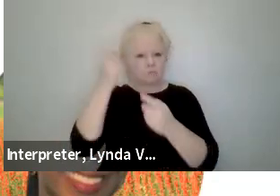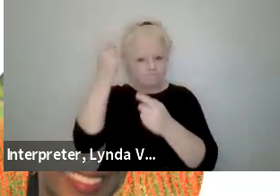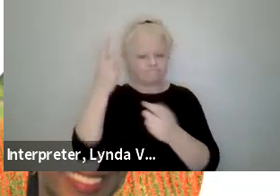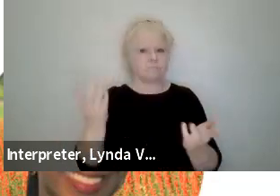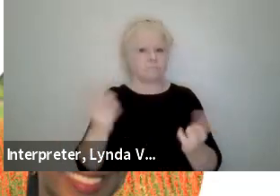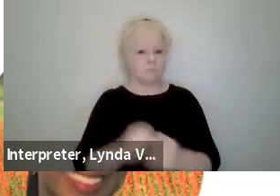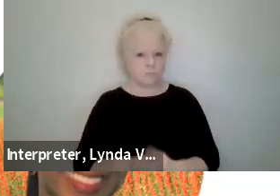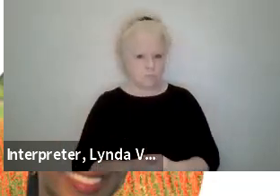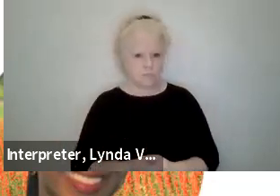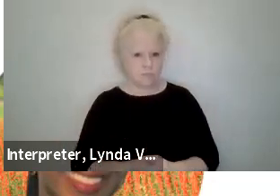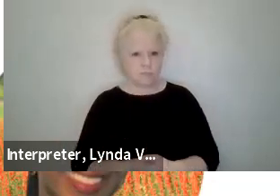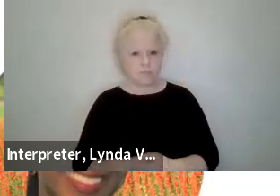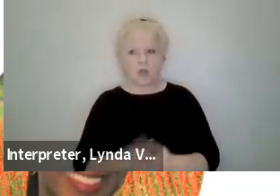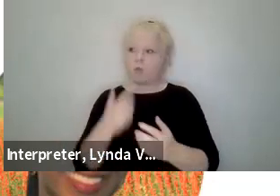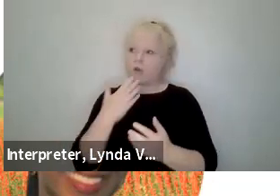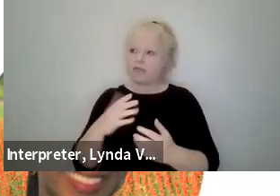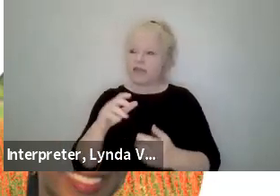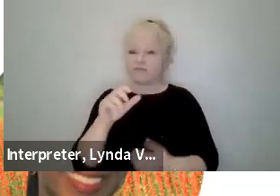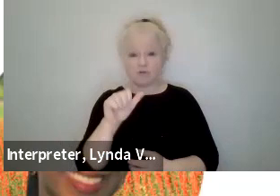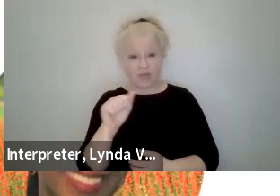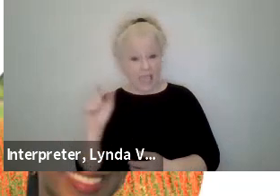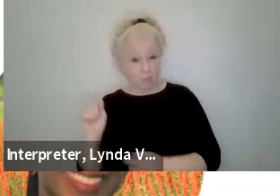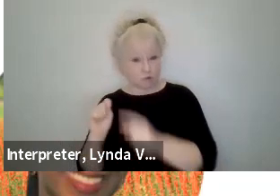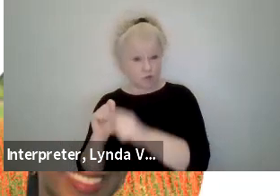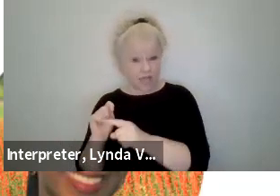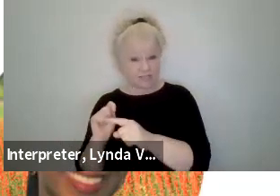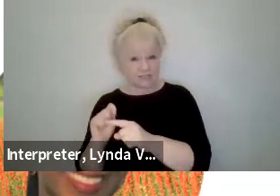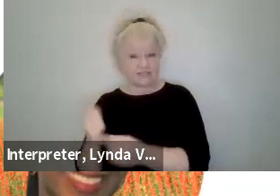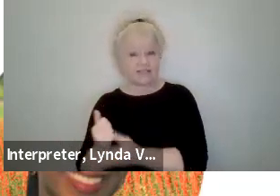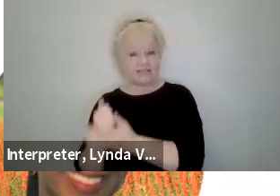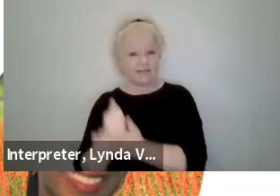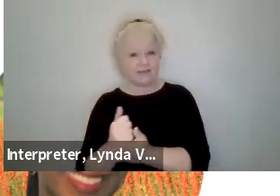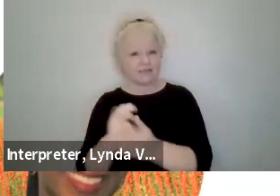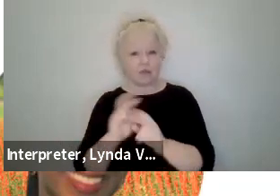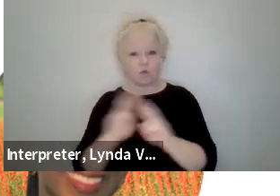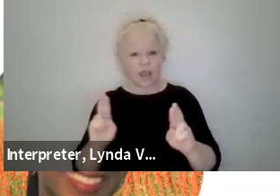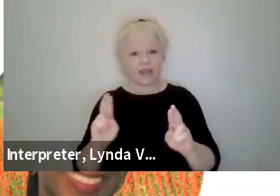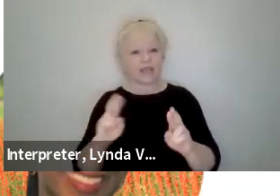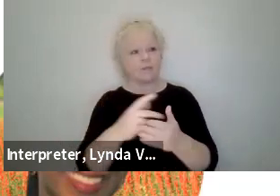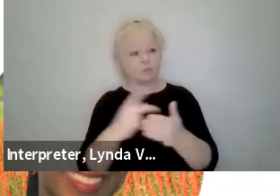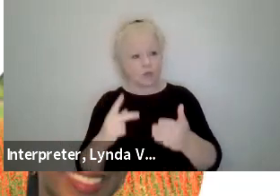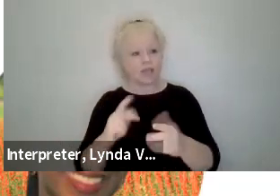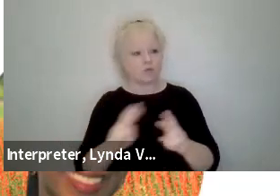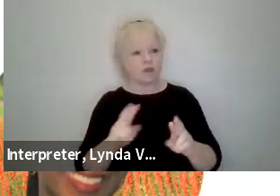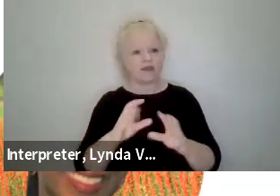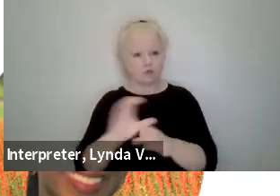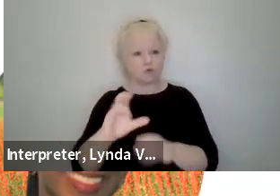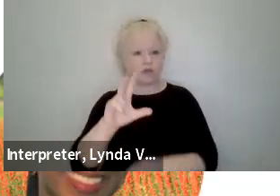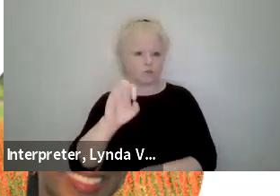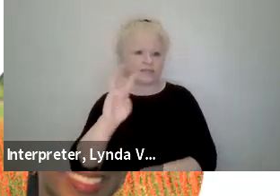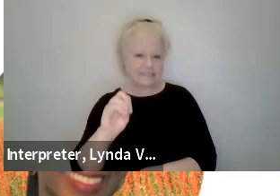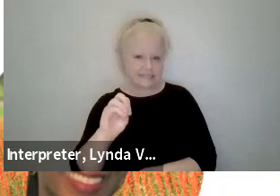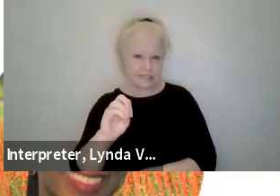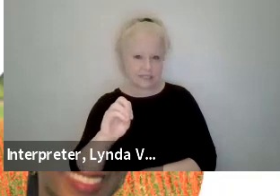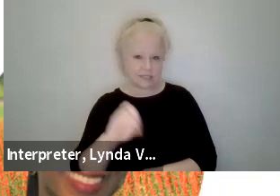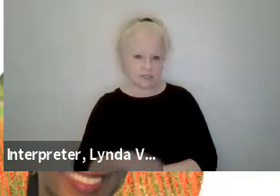for providing the opportunity for our organization to have an employment readiness component to Careers 360.